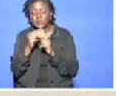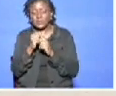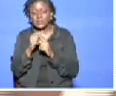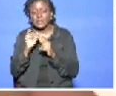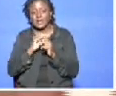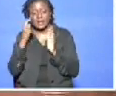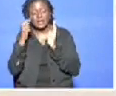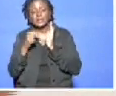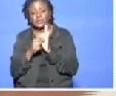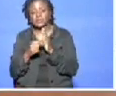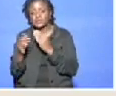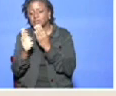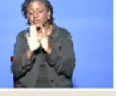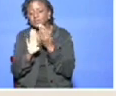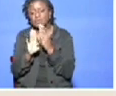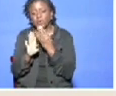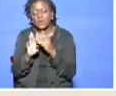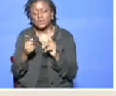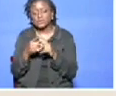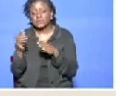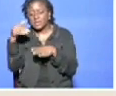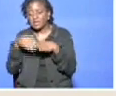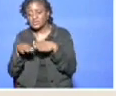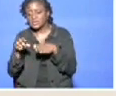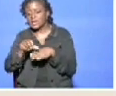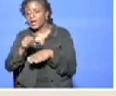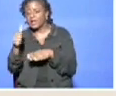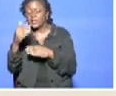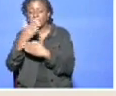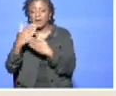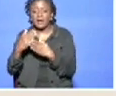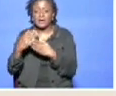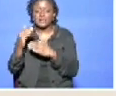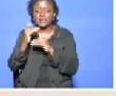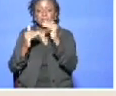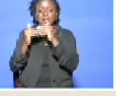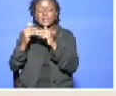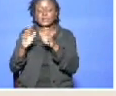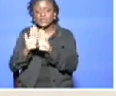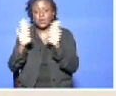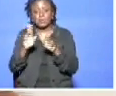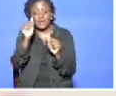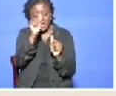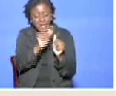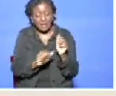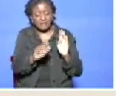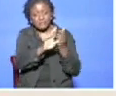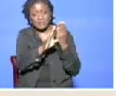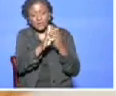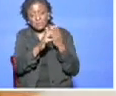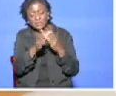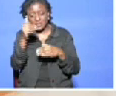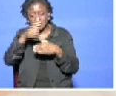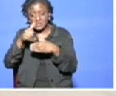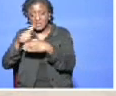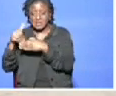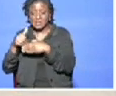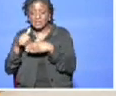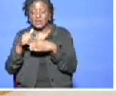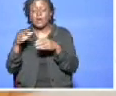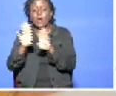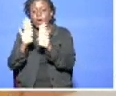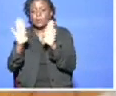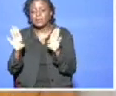the entrance that leads to the other part of the building, that was open, and every entrance for the interior offices were